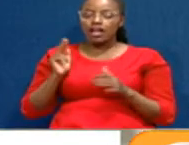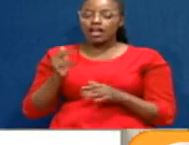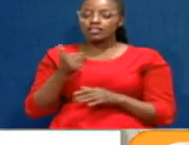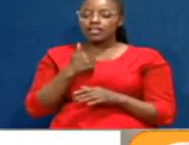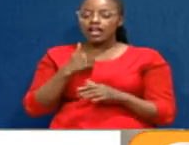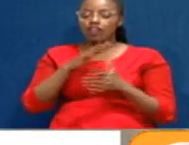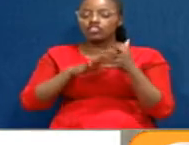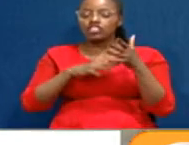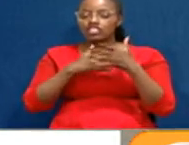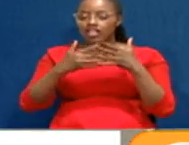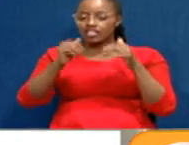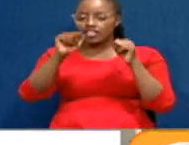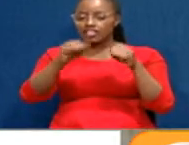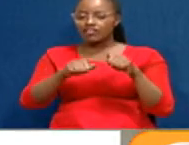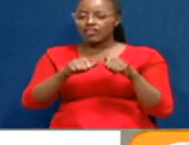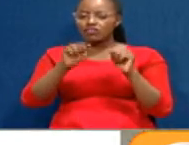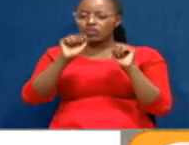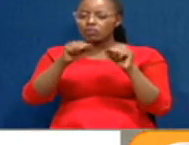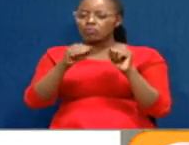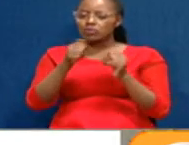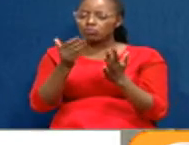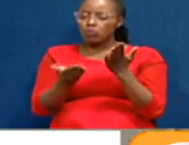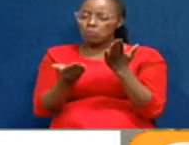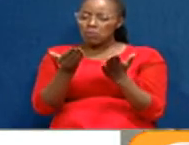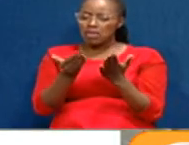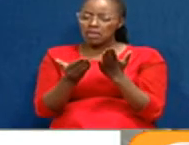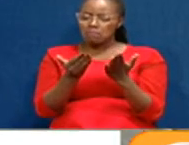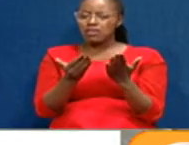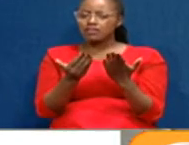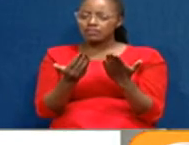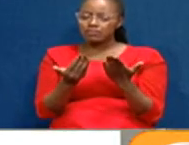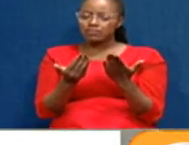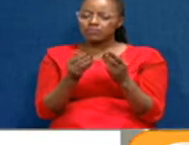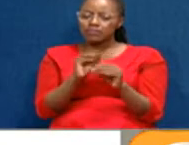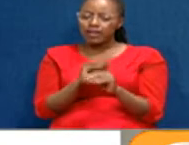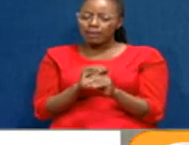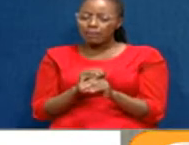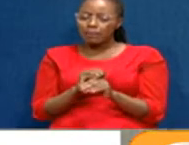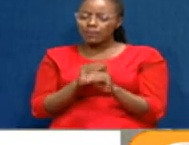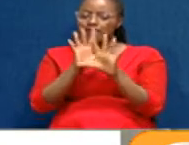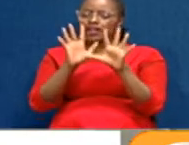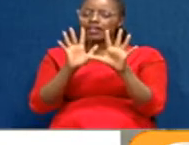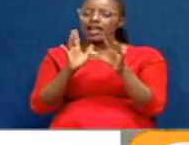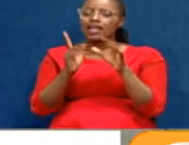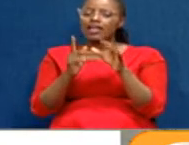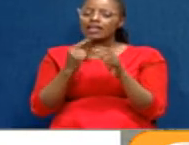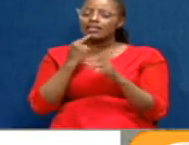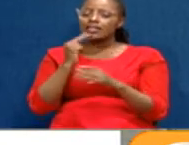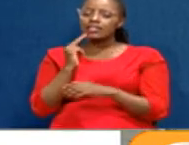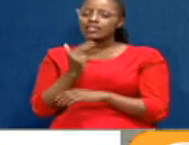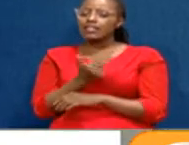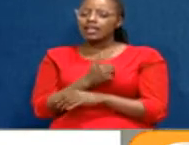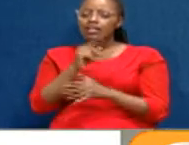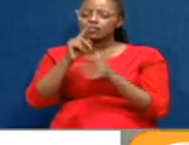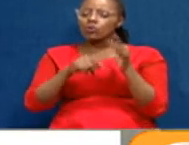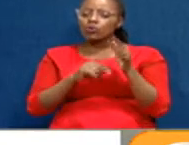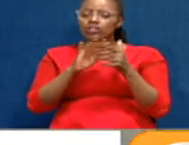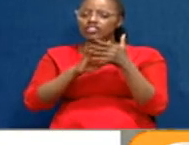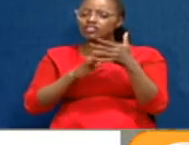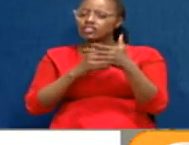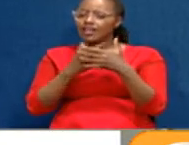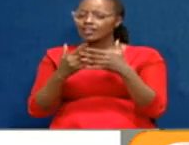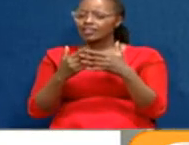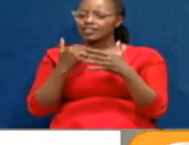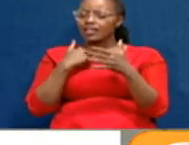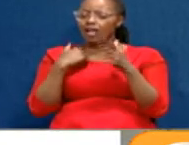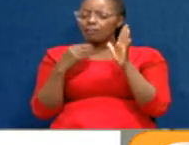in structures. Will you kindly be a bit clearer and tell us what kind of structures